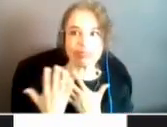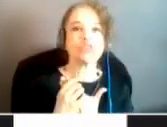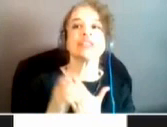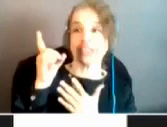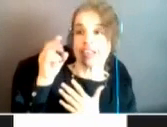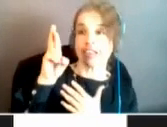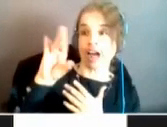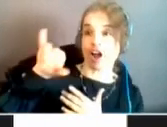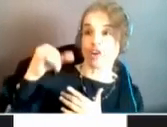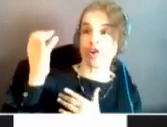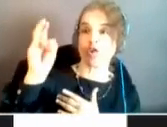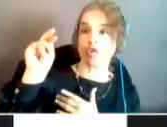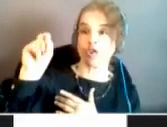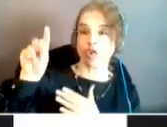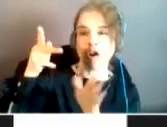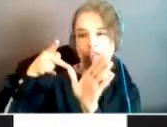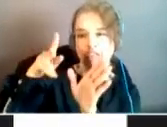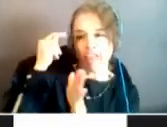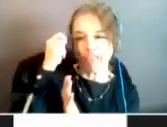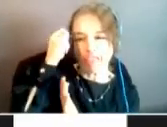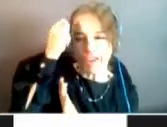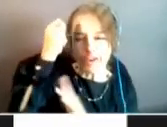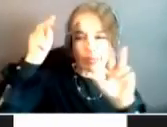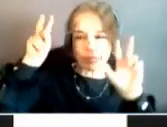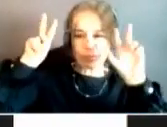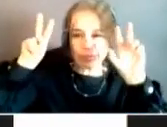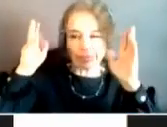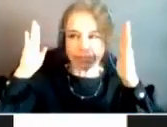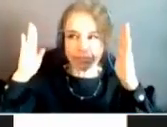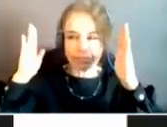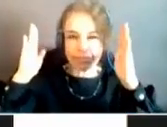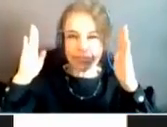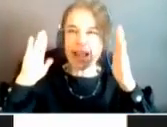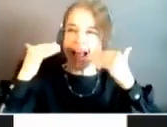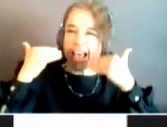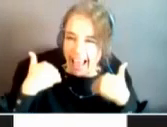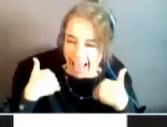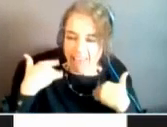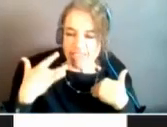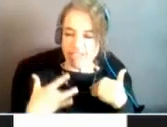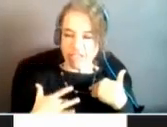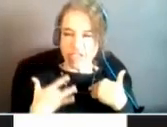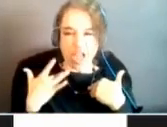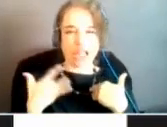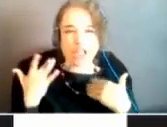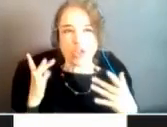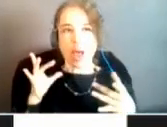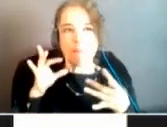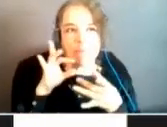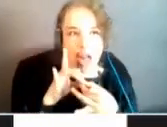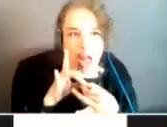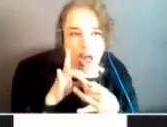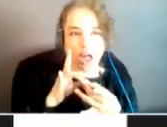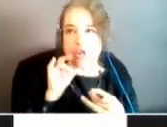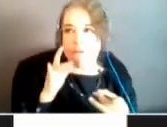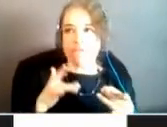Dr. Joyner's, you know, theory, which is, you know, have you ever felt like you didn't belong? Do you feel like you